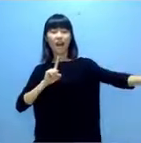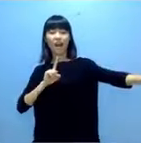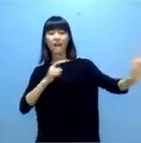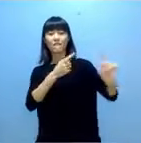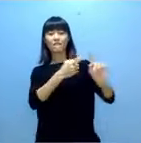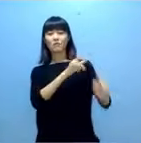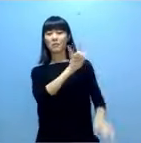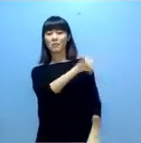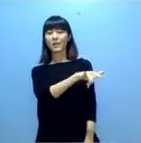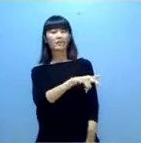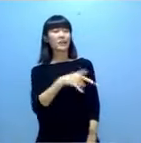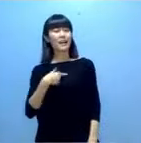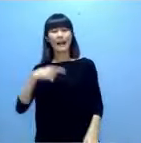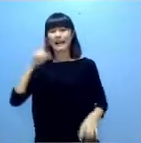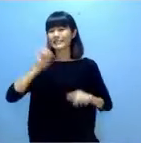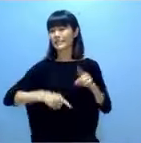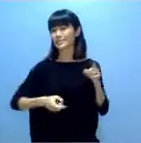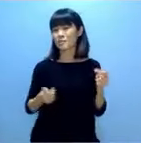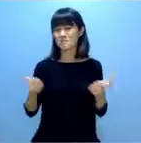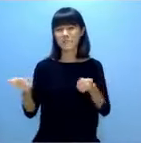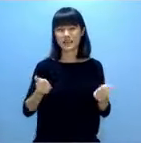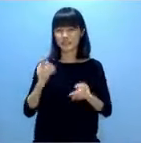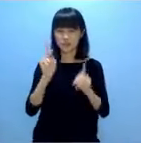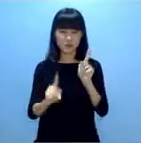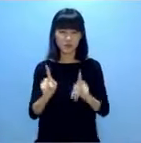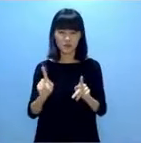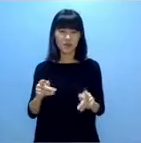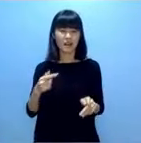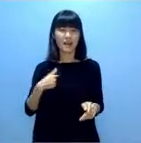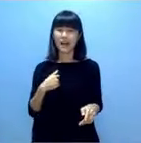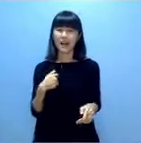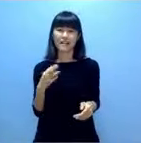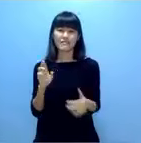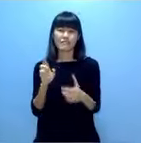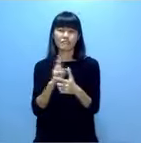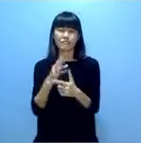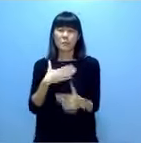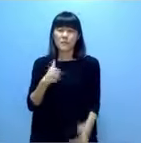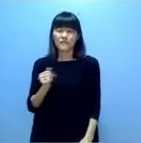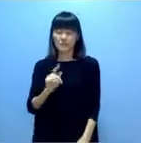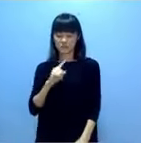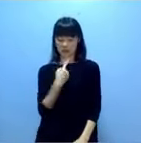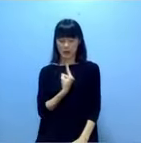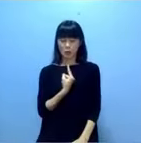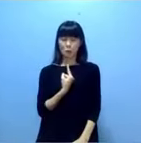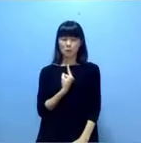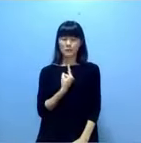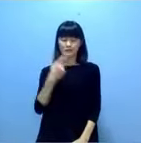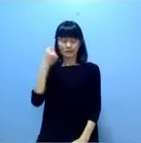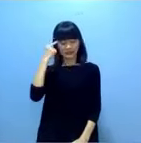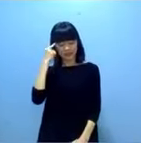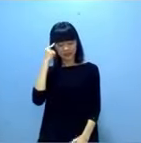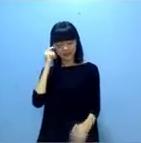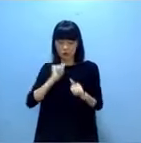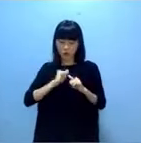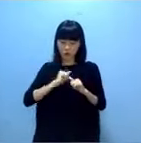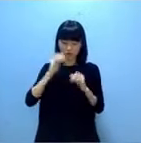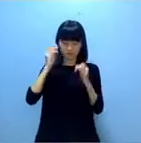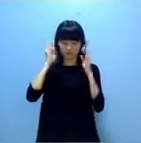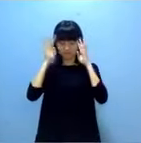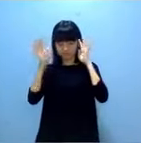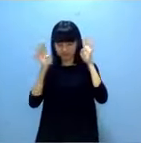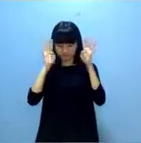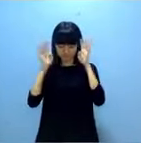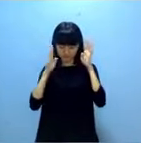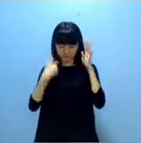people. I'll very much just rather be alone, just thinking through my own ideas, surfacing them to like a boss.